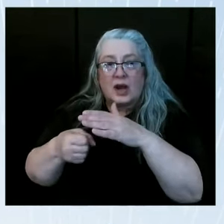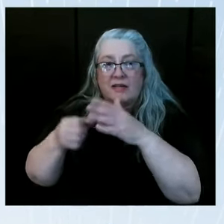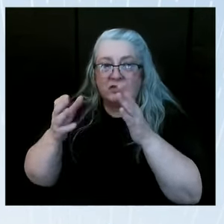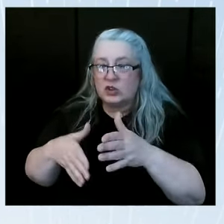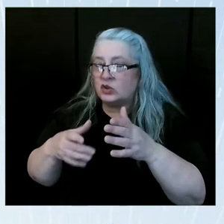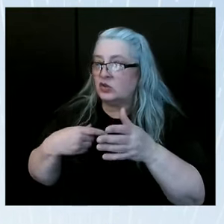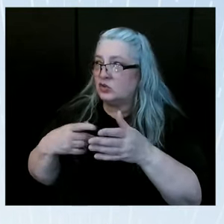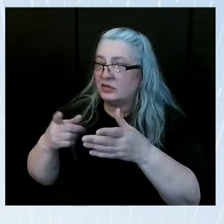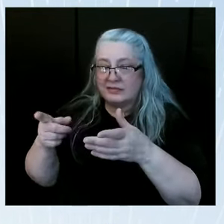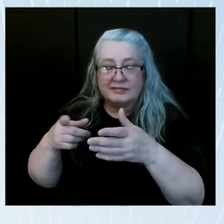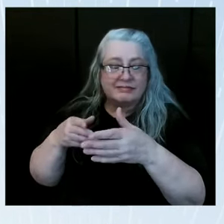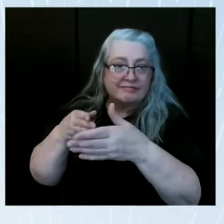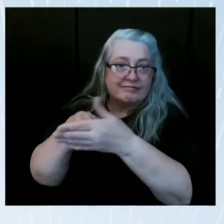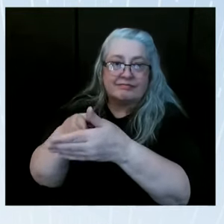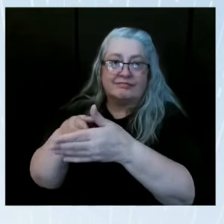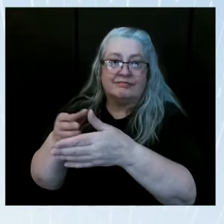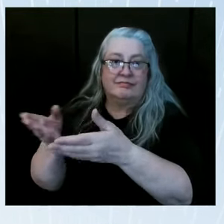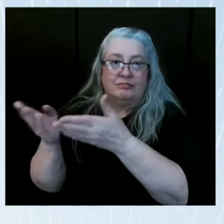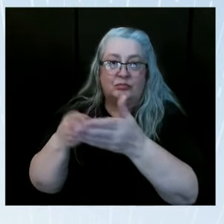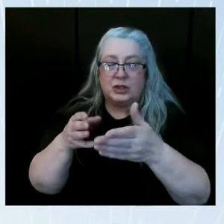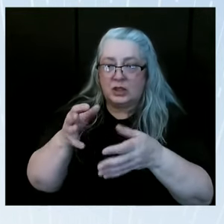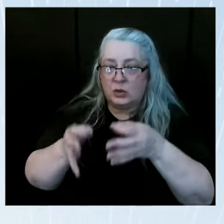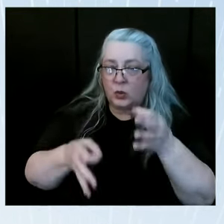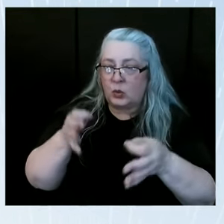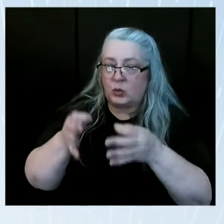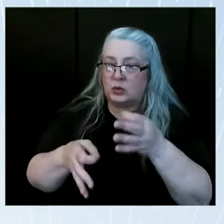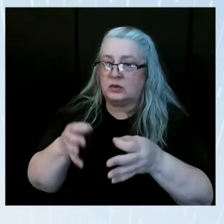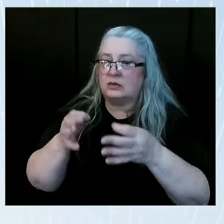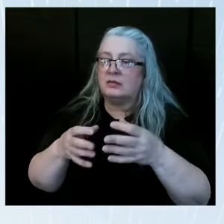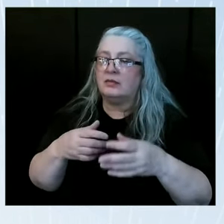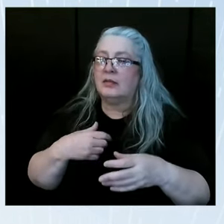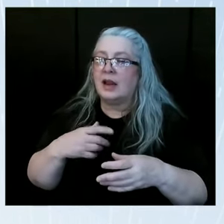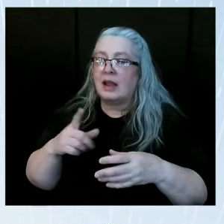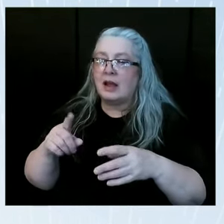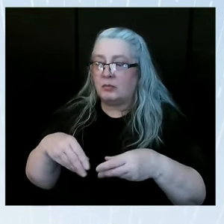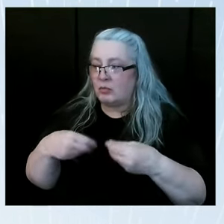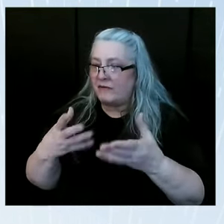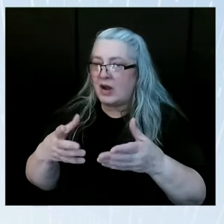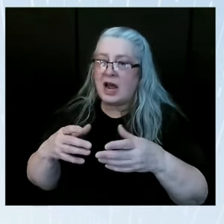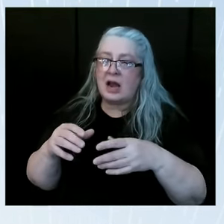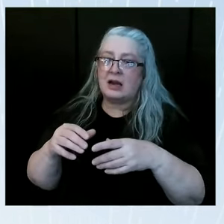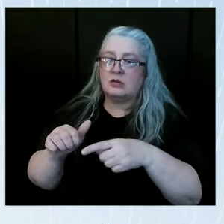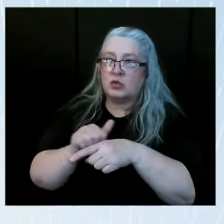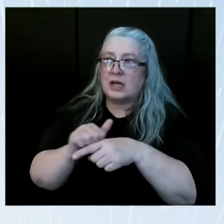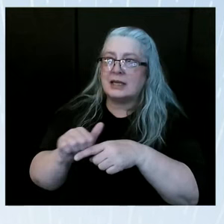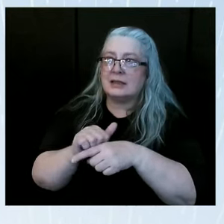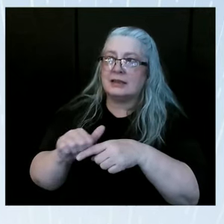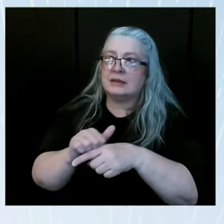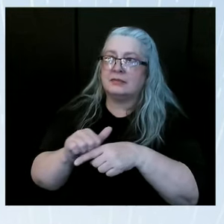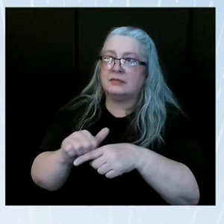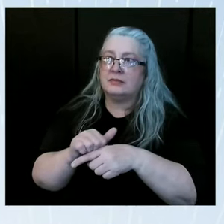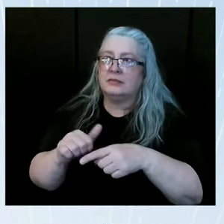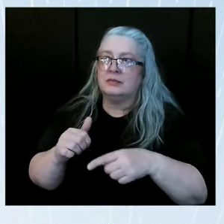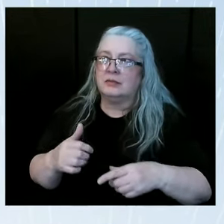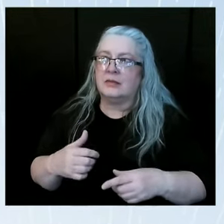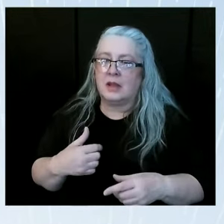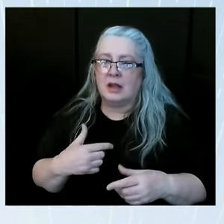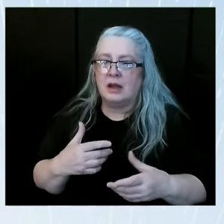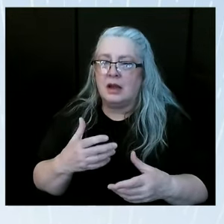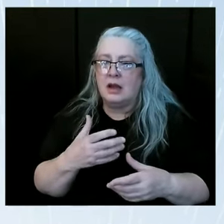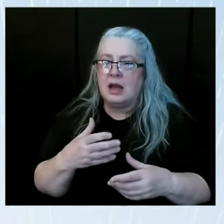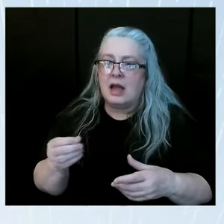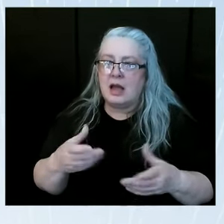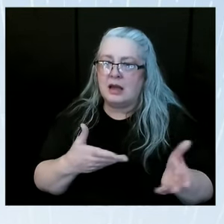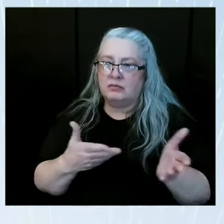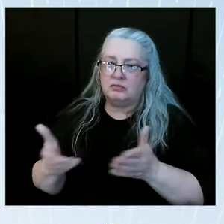training to help survivors re-enter the workforce. In USAID's 22 years of anti-trafficking work across